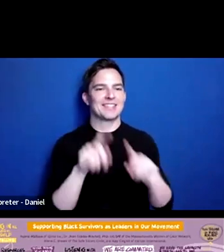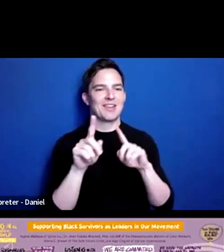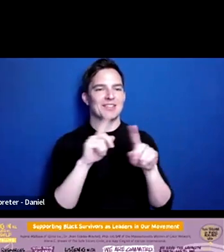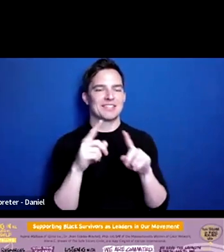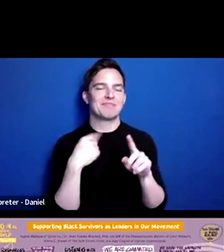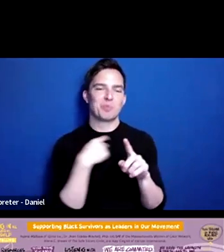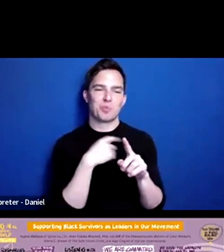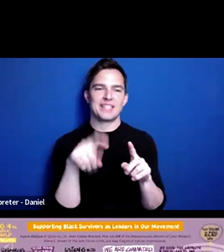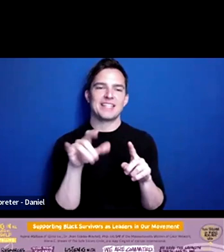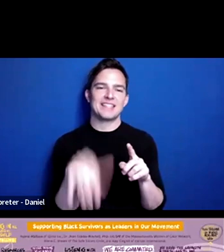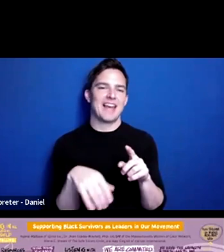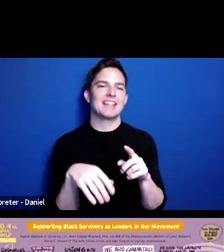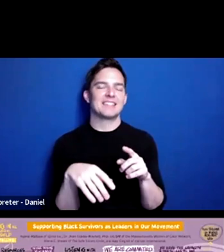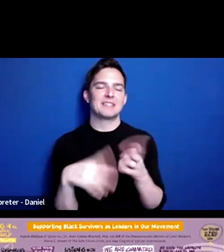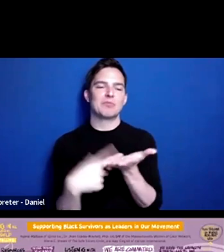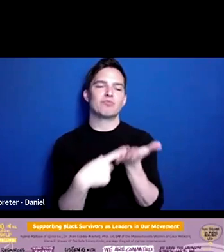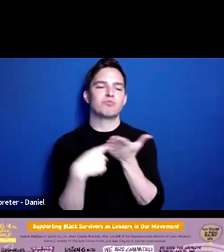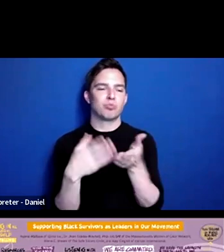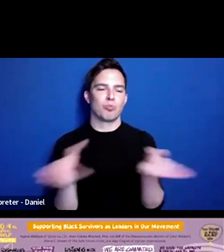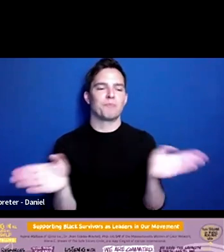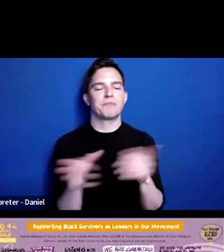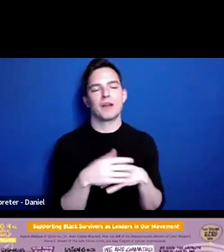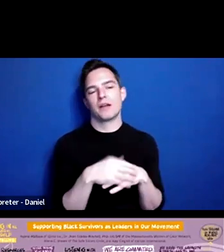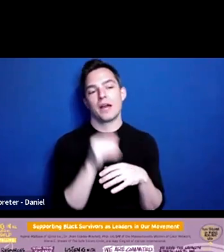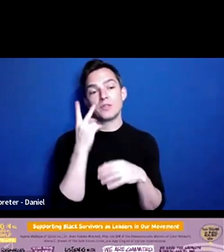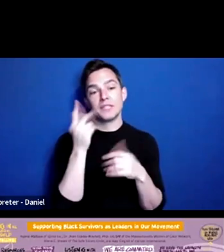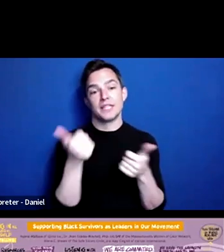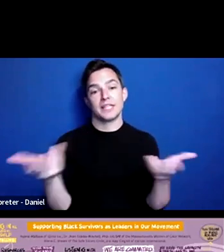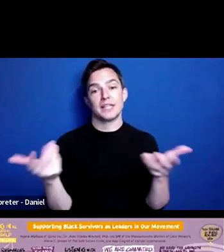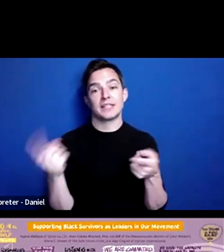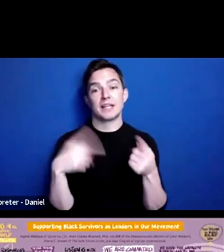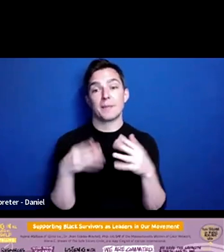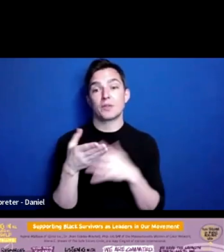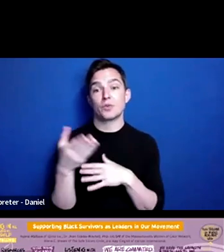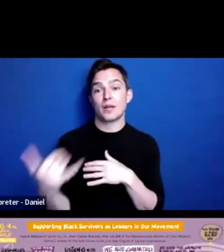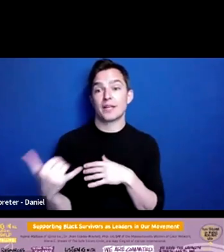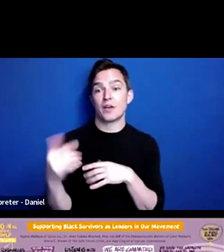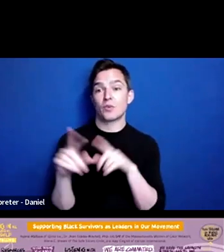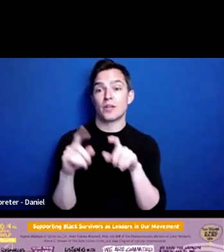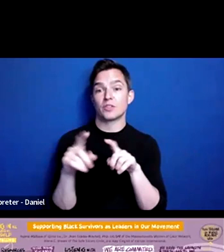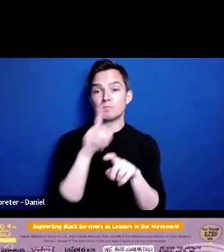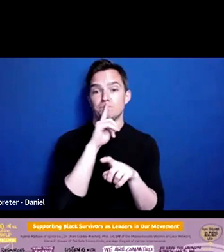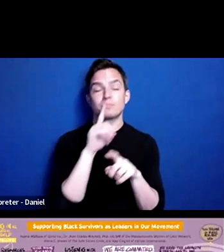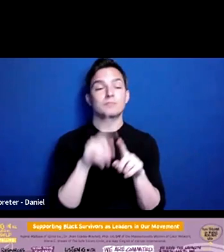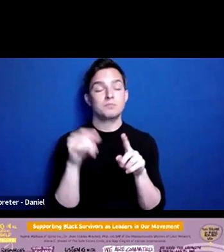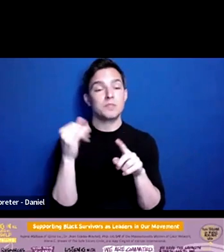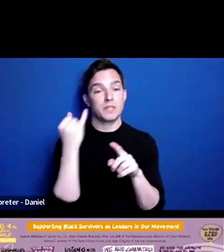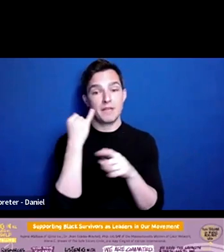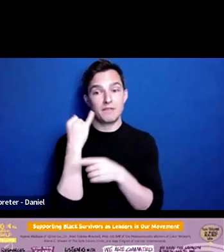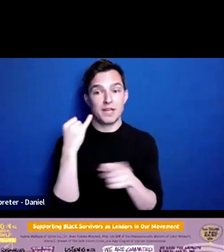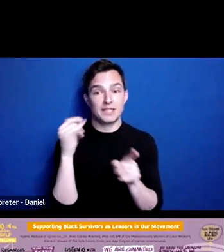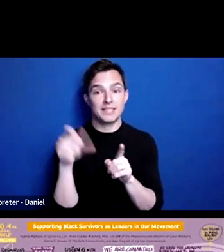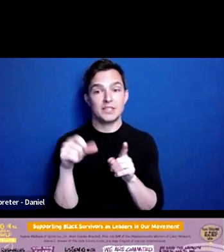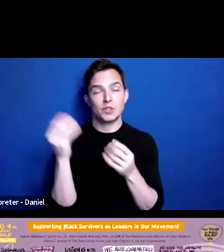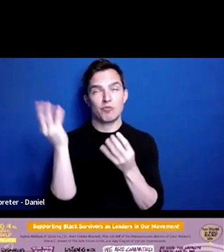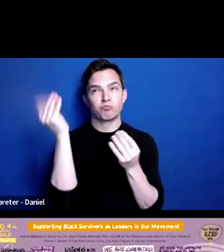right? And so I don't see anything coming through at the time. But again, if you need to let it marinate